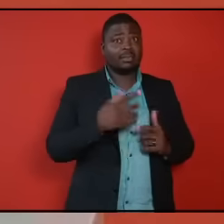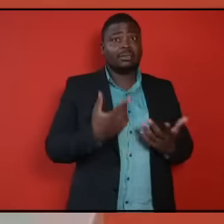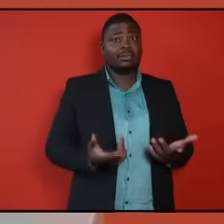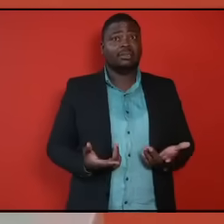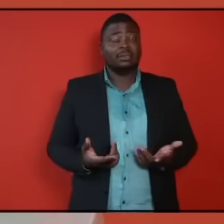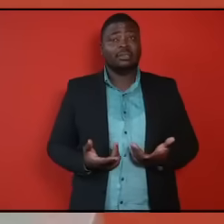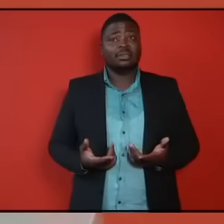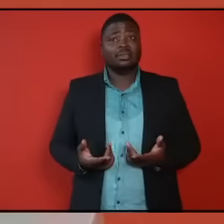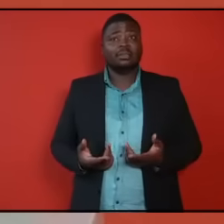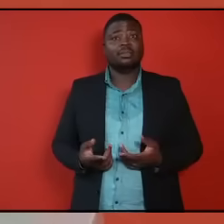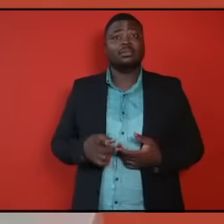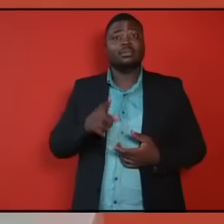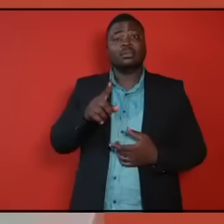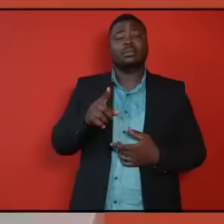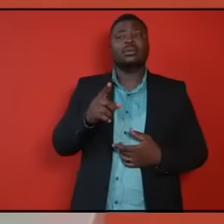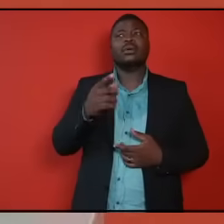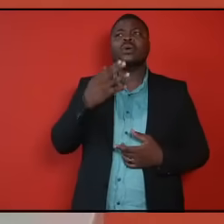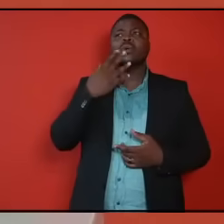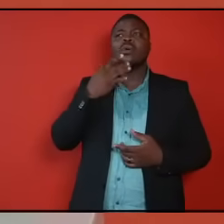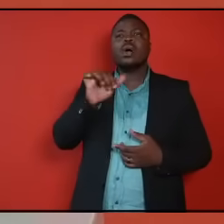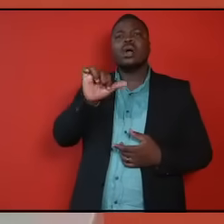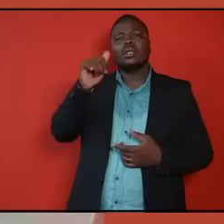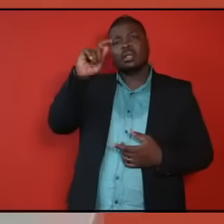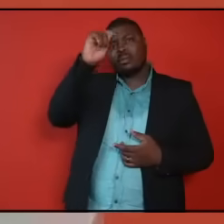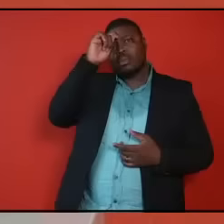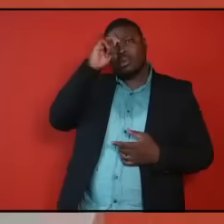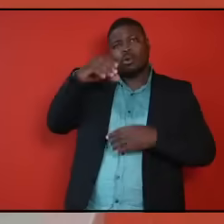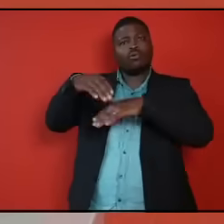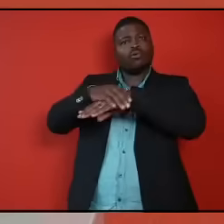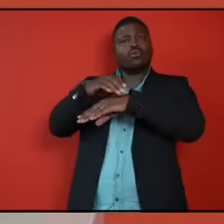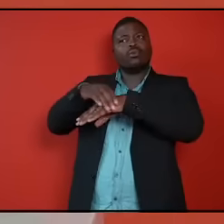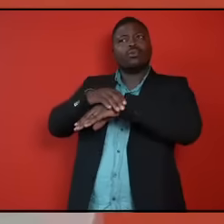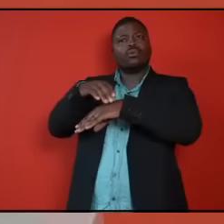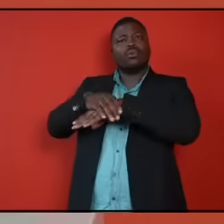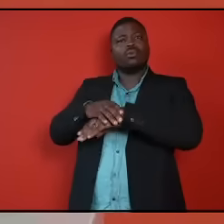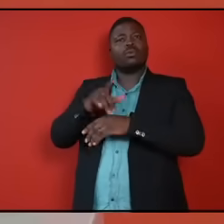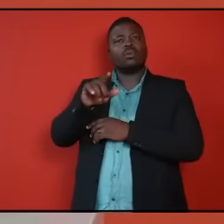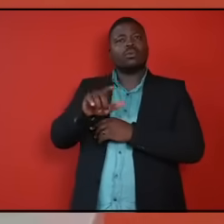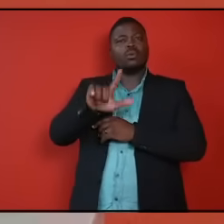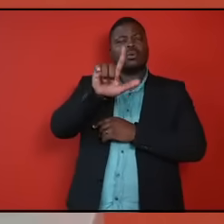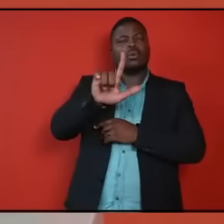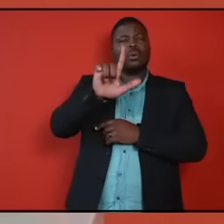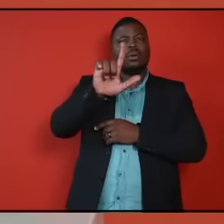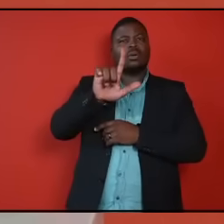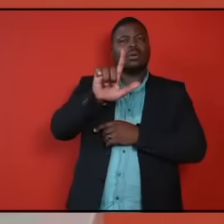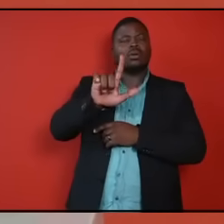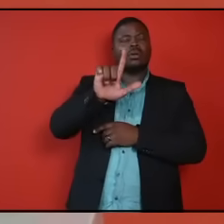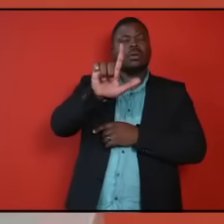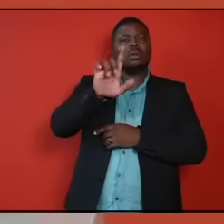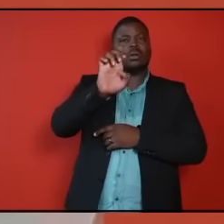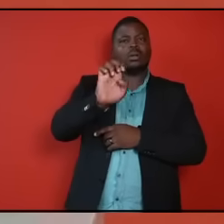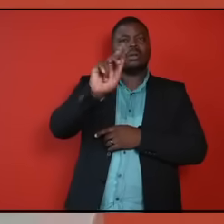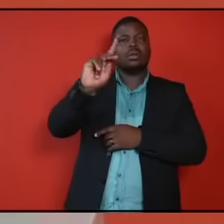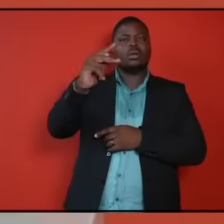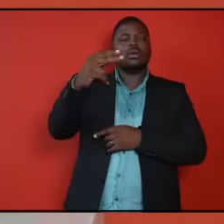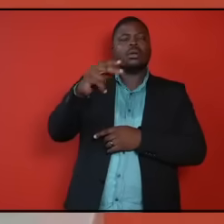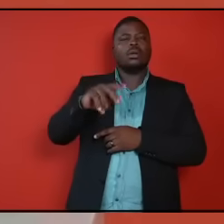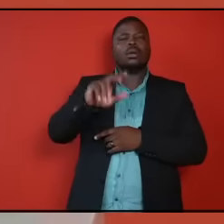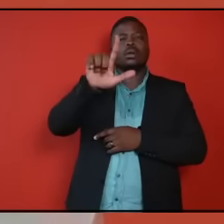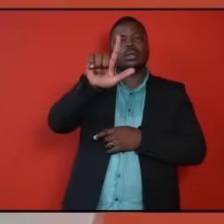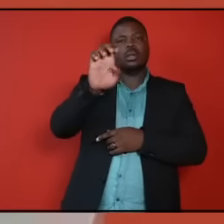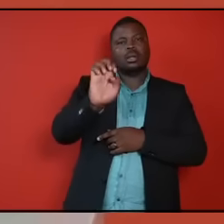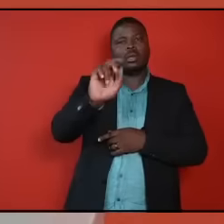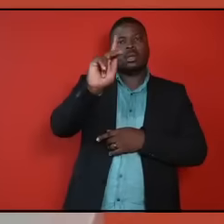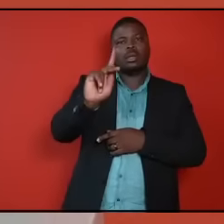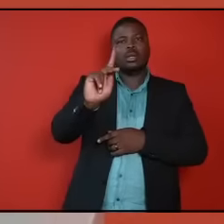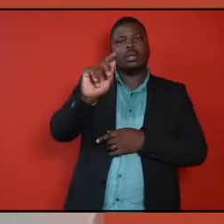Who's that boy of sneakers? Lekau. We allowed Lekau to disappear.